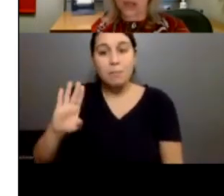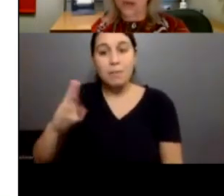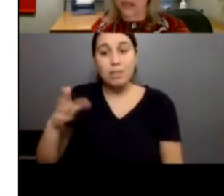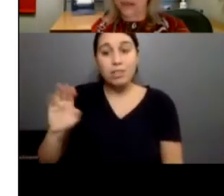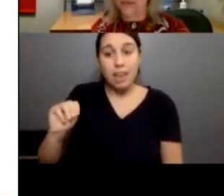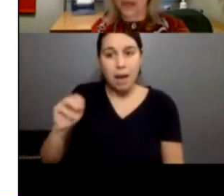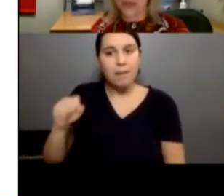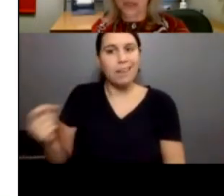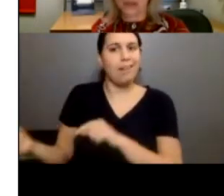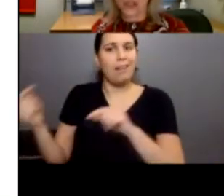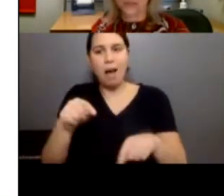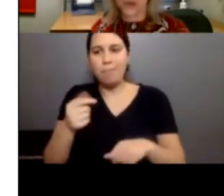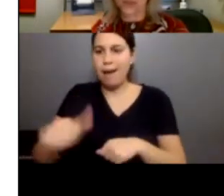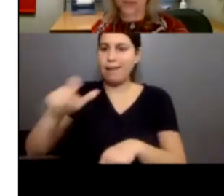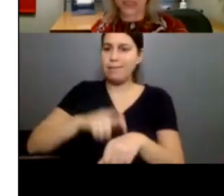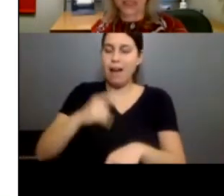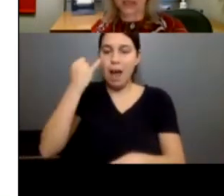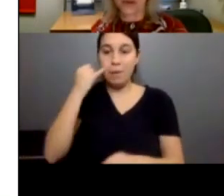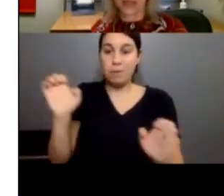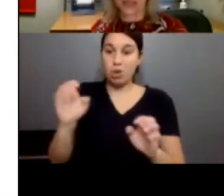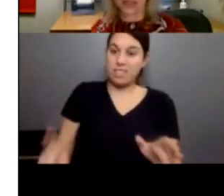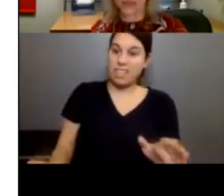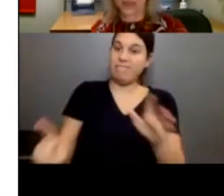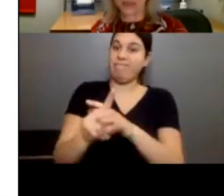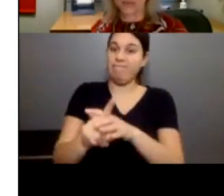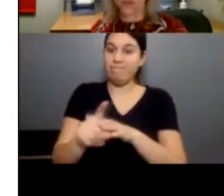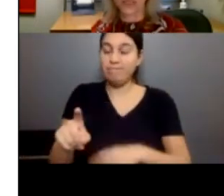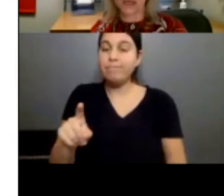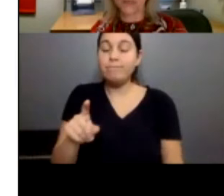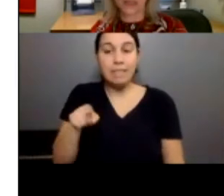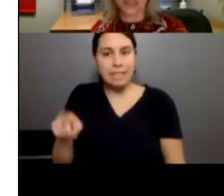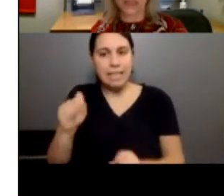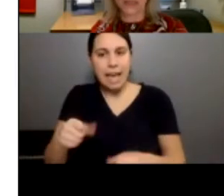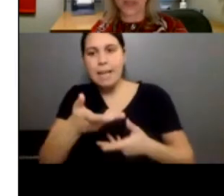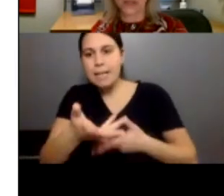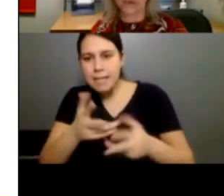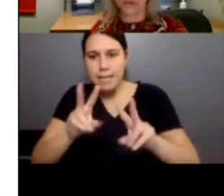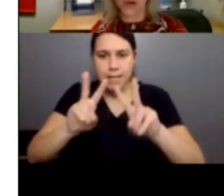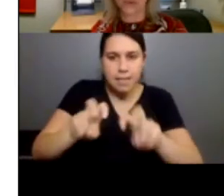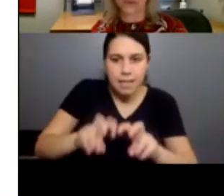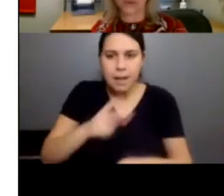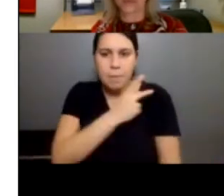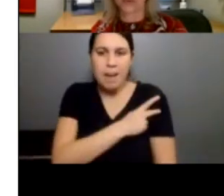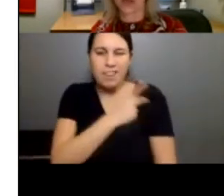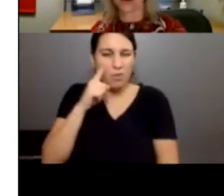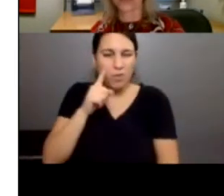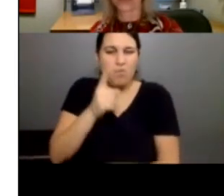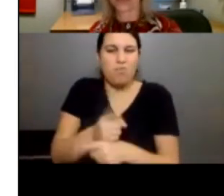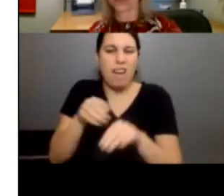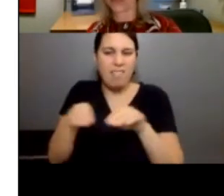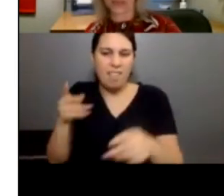manager can come in on the fly when an urgent problem is identified and can spend more time assessing the patient for the proper level of